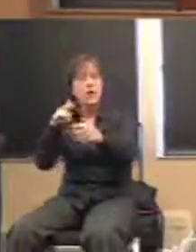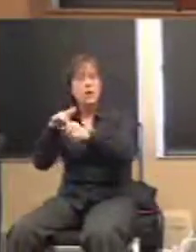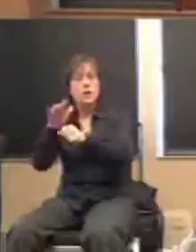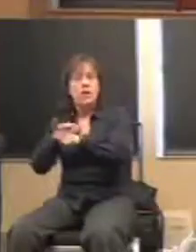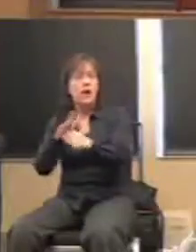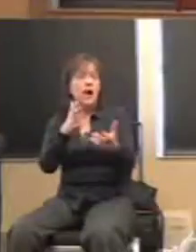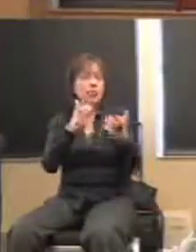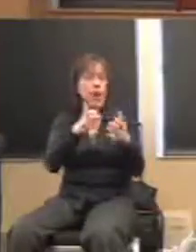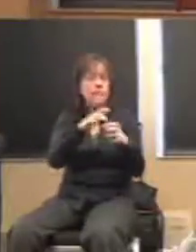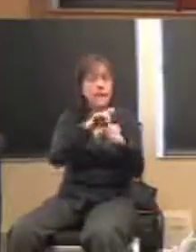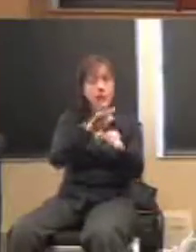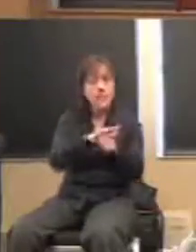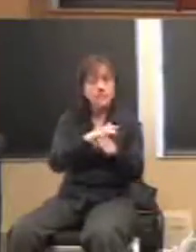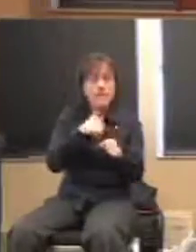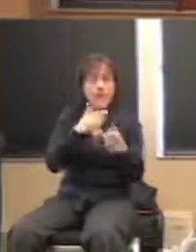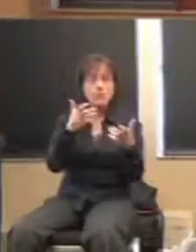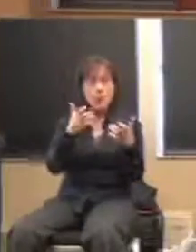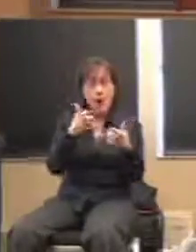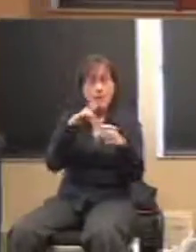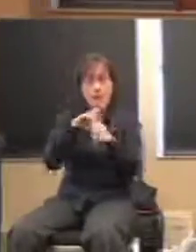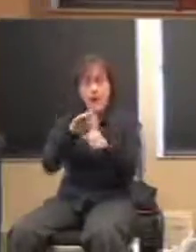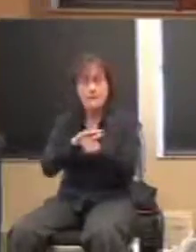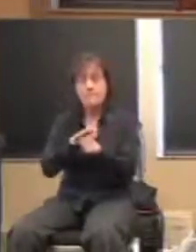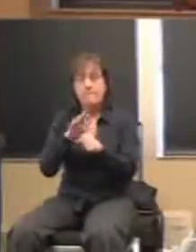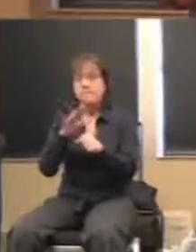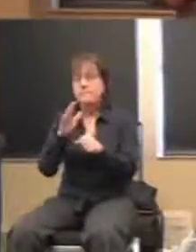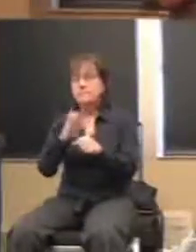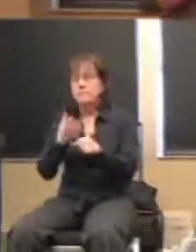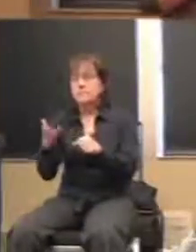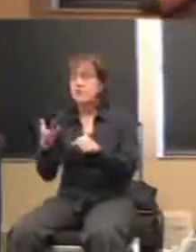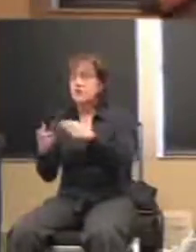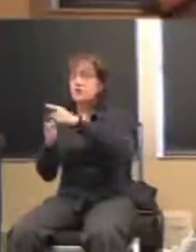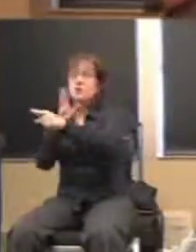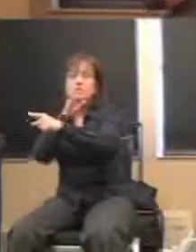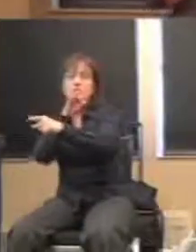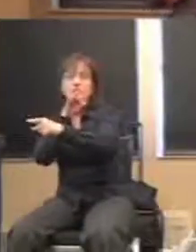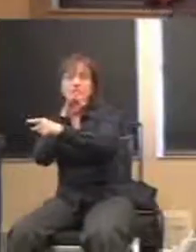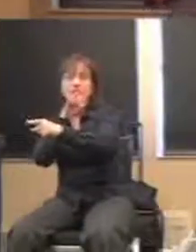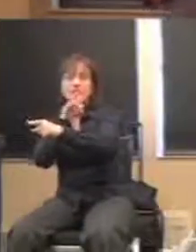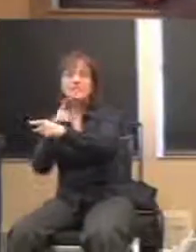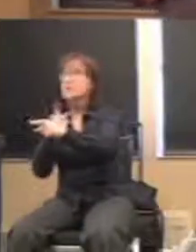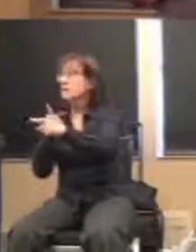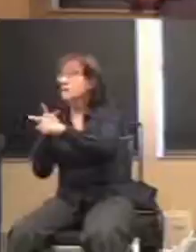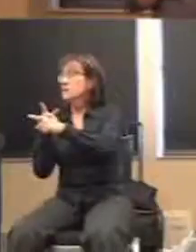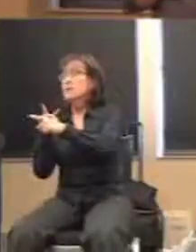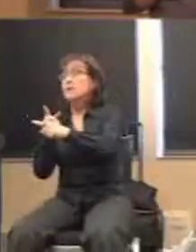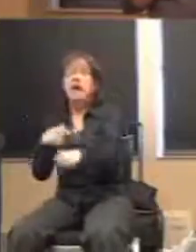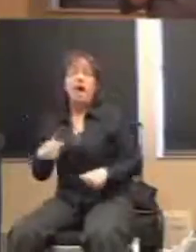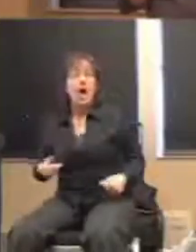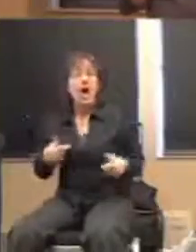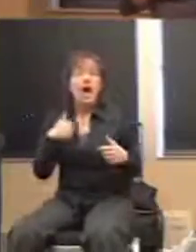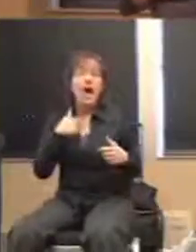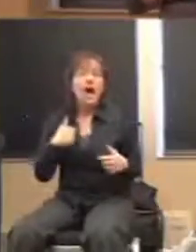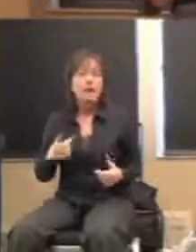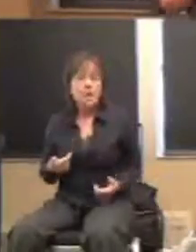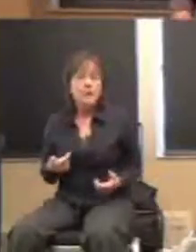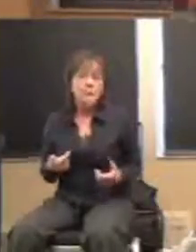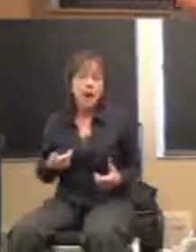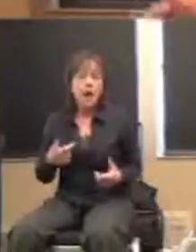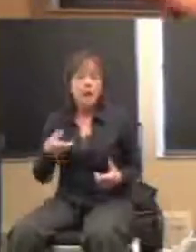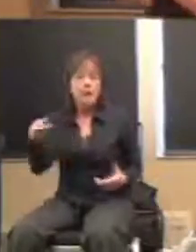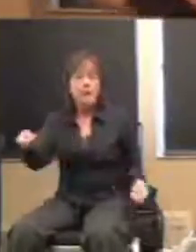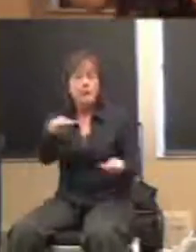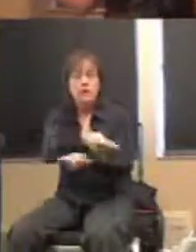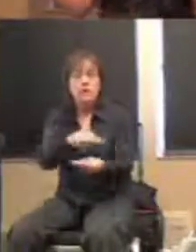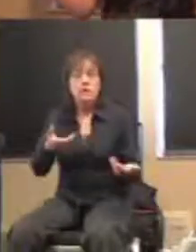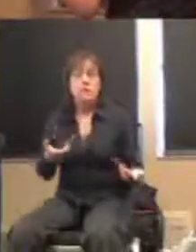pop. So it's the actual item. She's saying, Oh, Right. but it's the pic. Oh, so we're going to switch. I guess you don't have Sit. to. See,